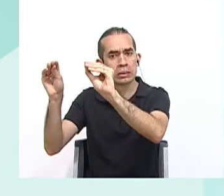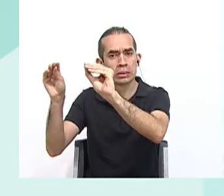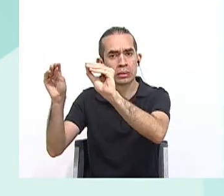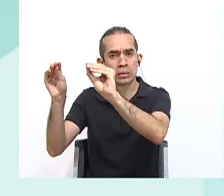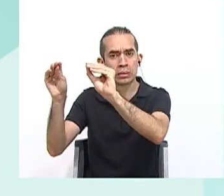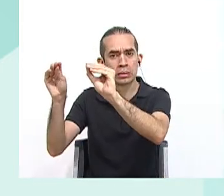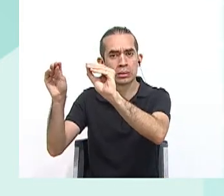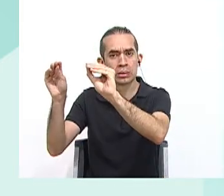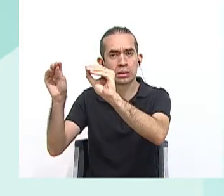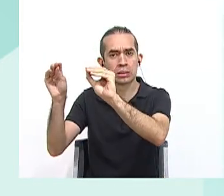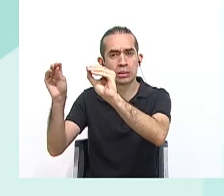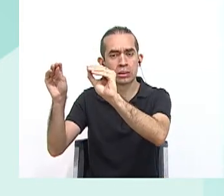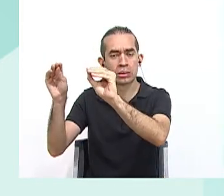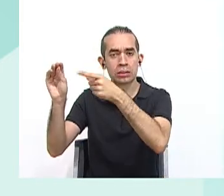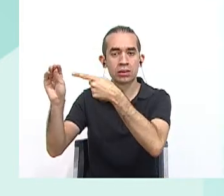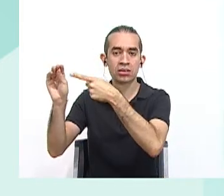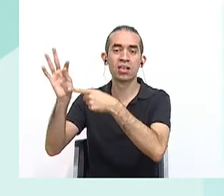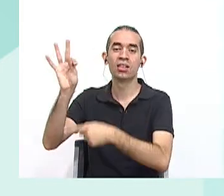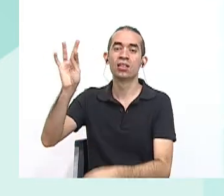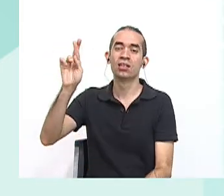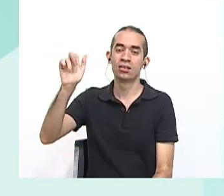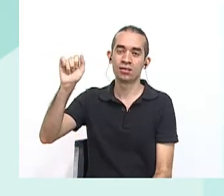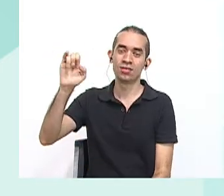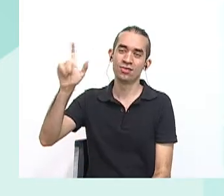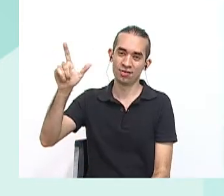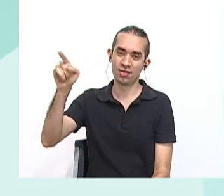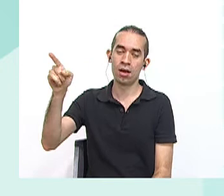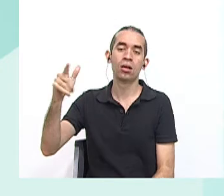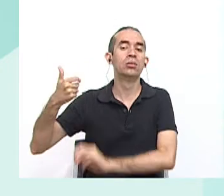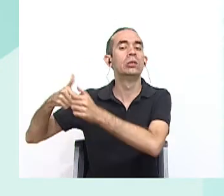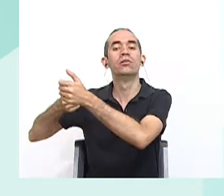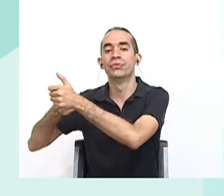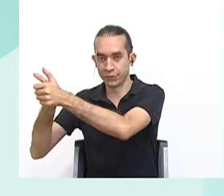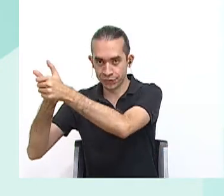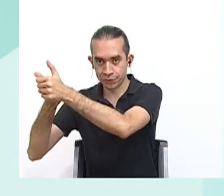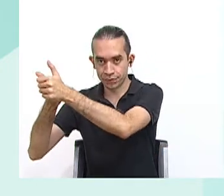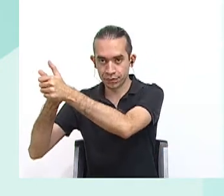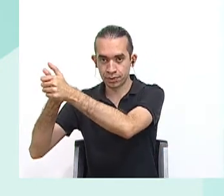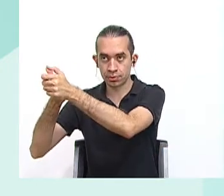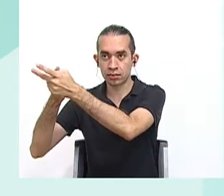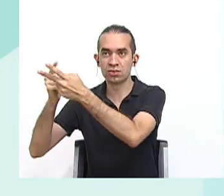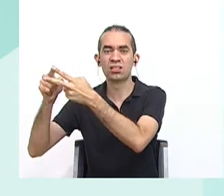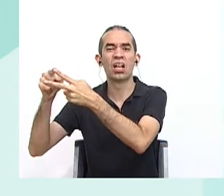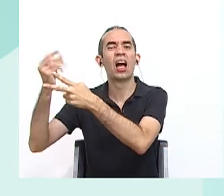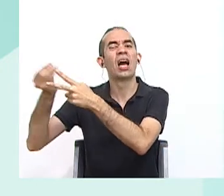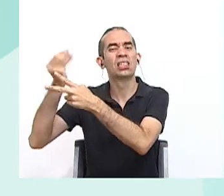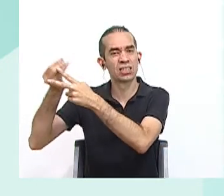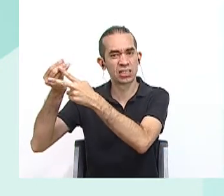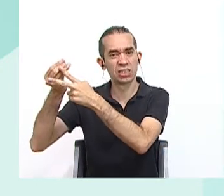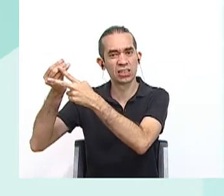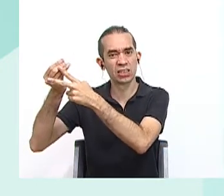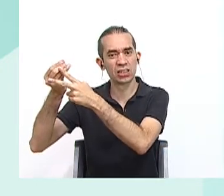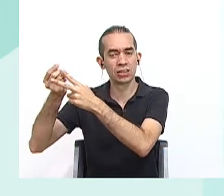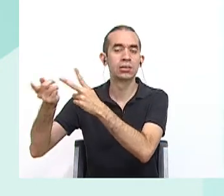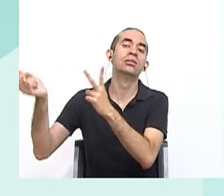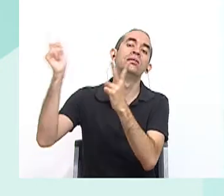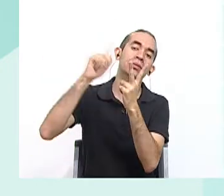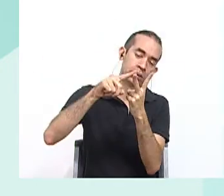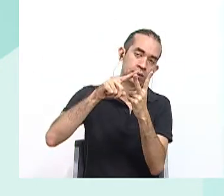a trail. Very good. And that trail, what does it do?